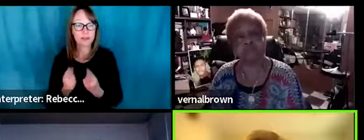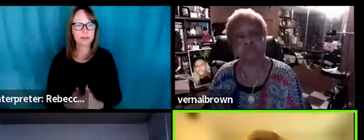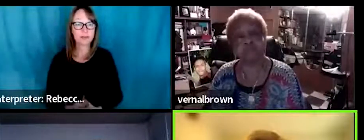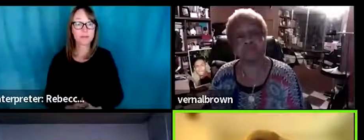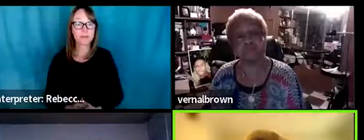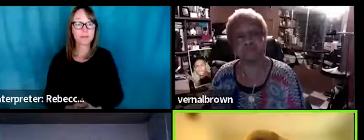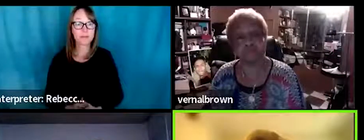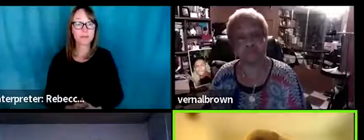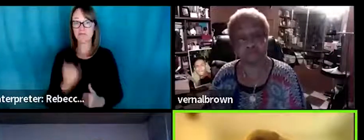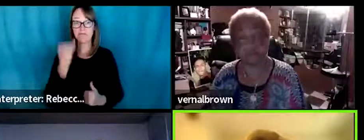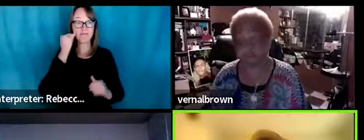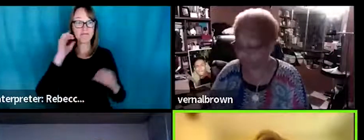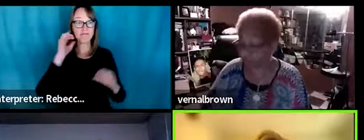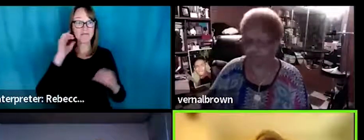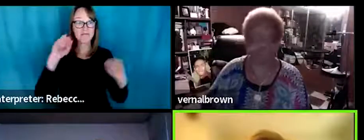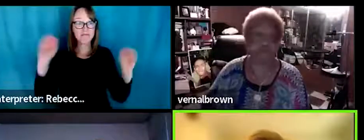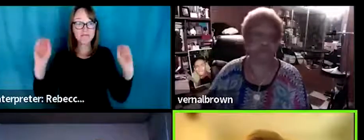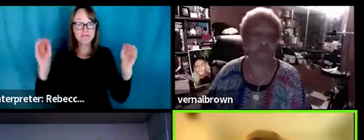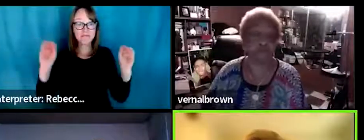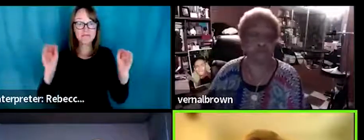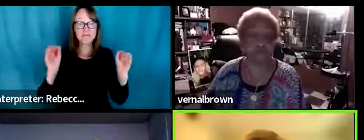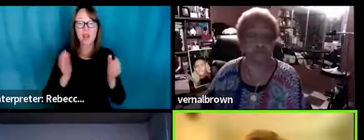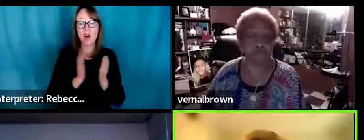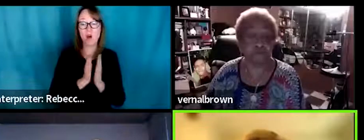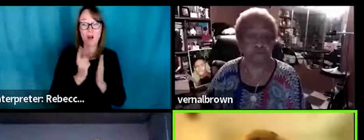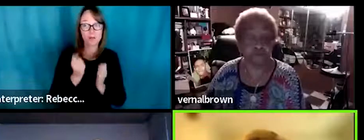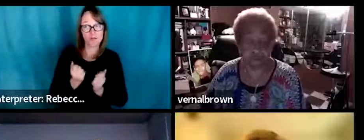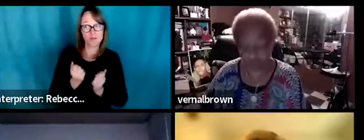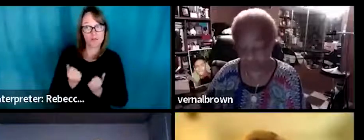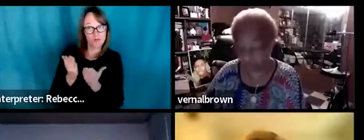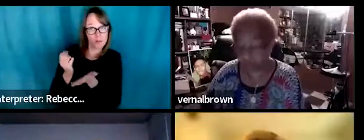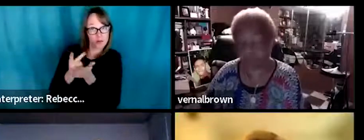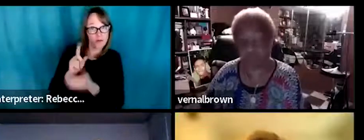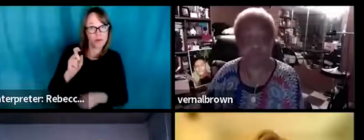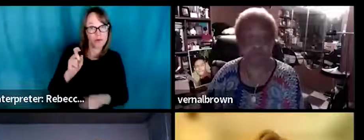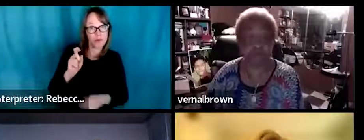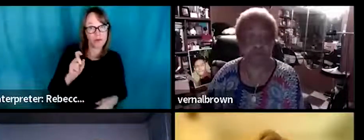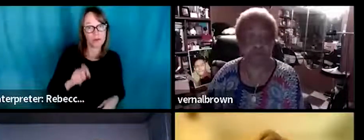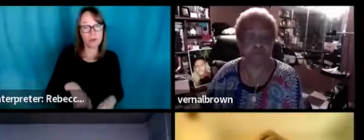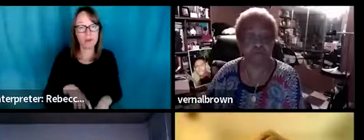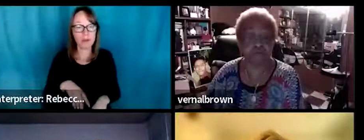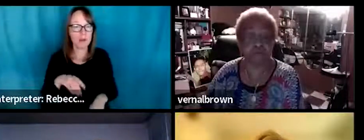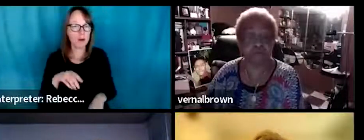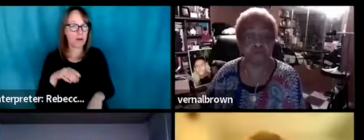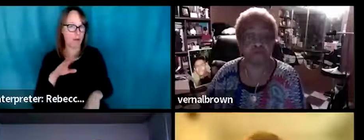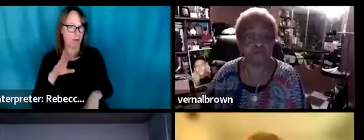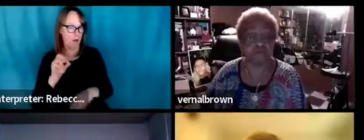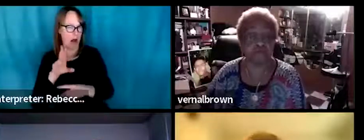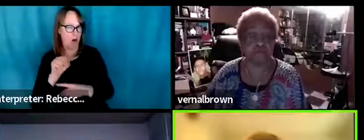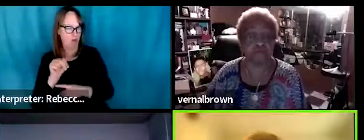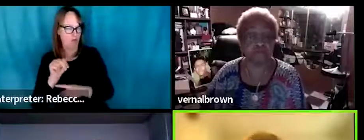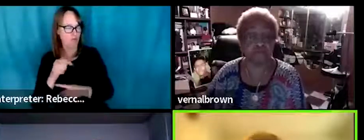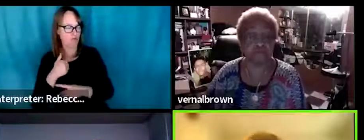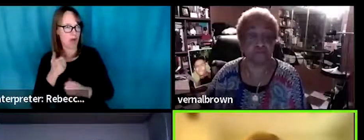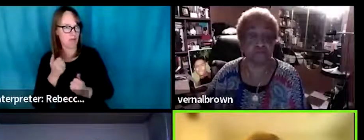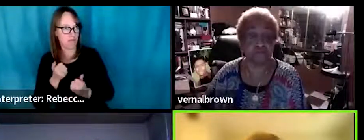If not, I would ask for a motion to approve. Madam Chair, I so move. Thank you.